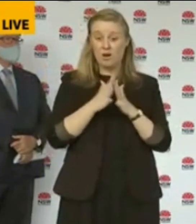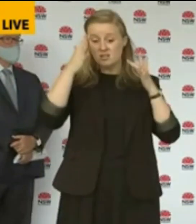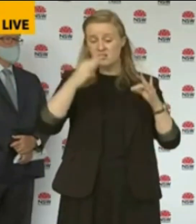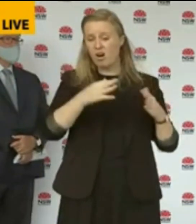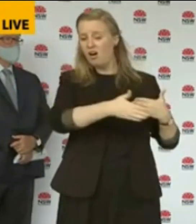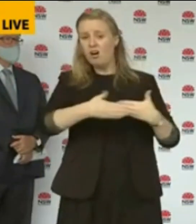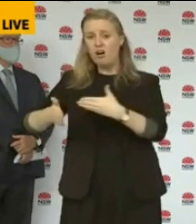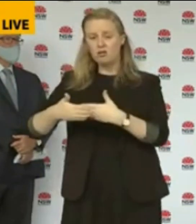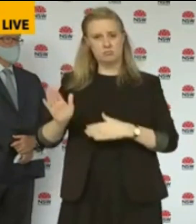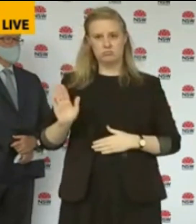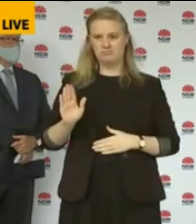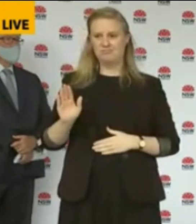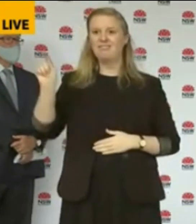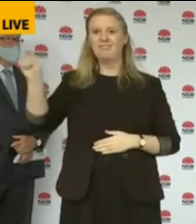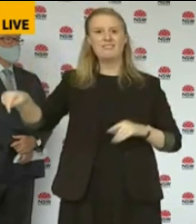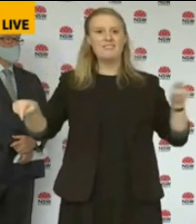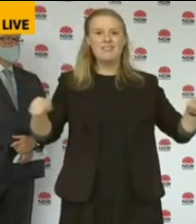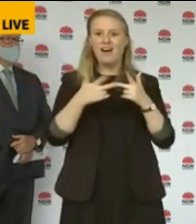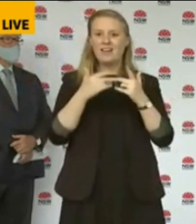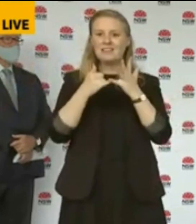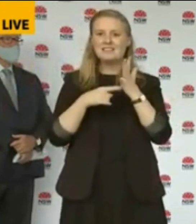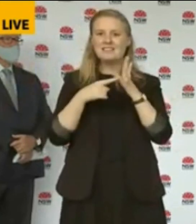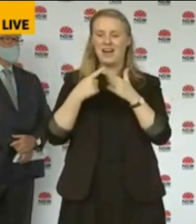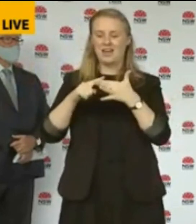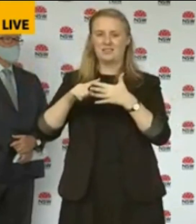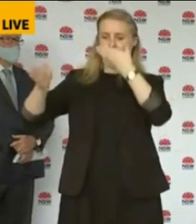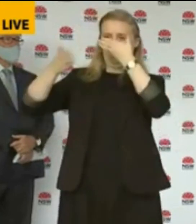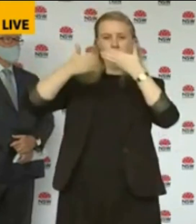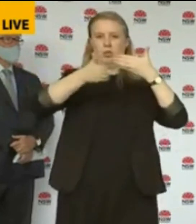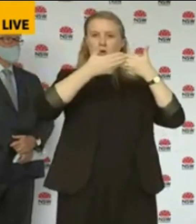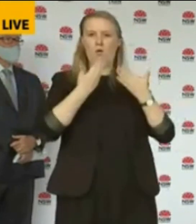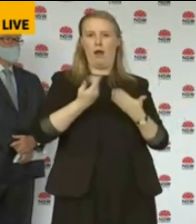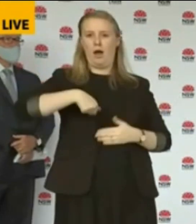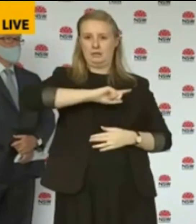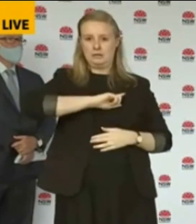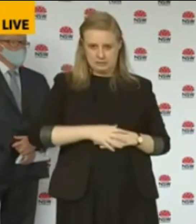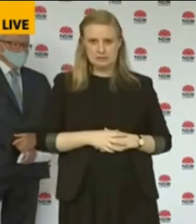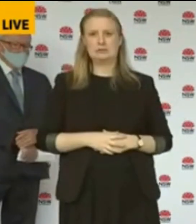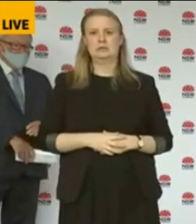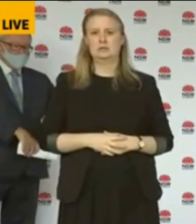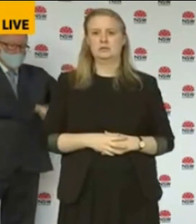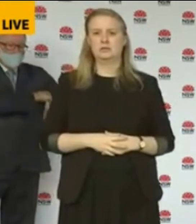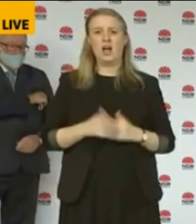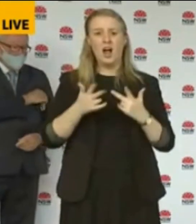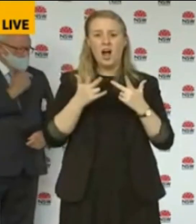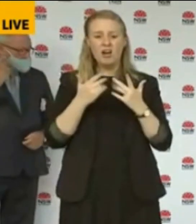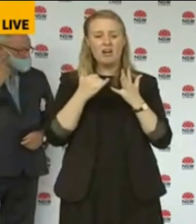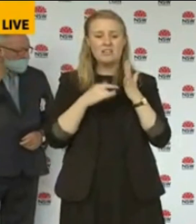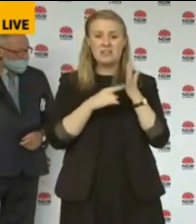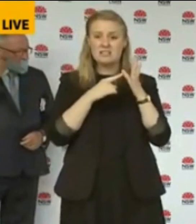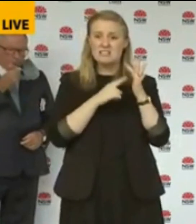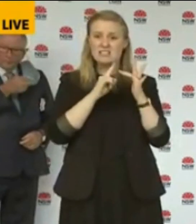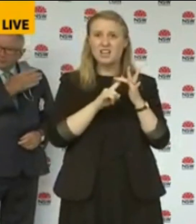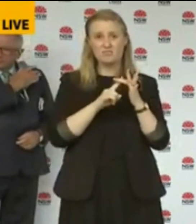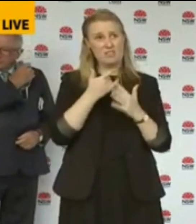other states. But what's the point of National Cabinet? Well, that is a question for the premiers of the other states, who are the members of the National Cabinet. And look, I had